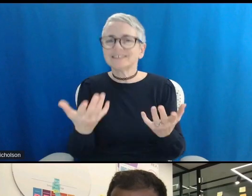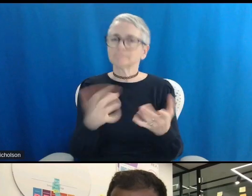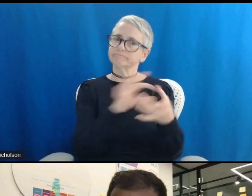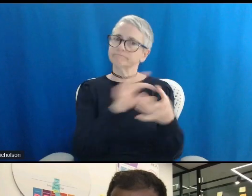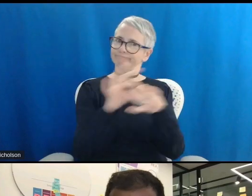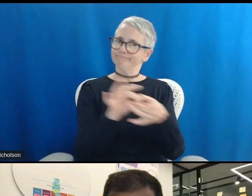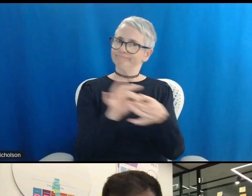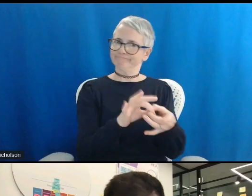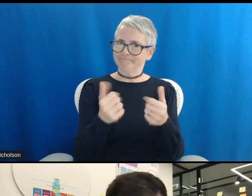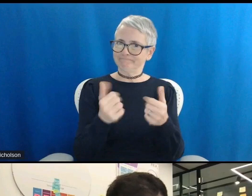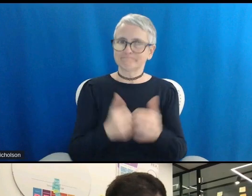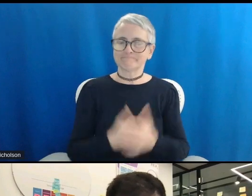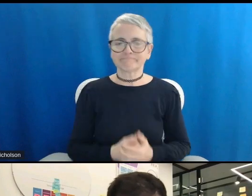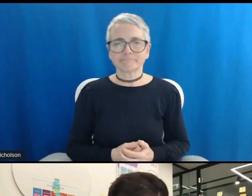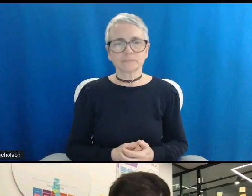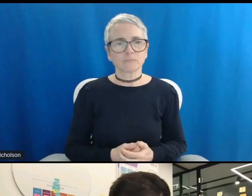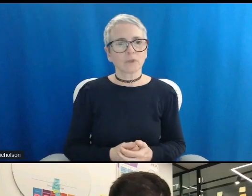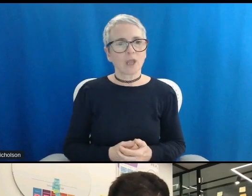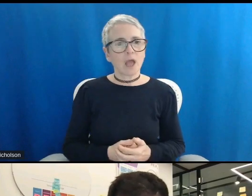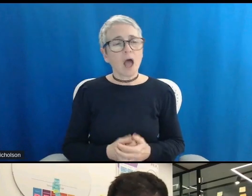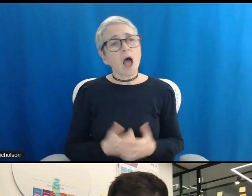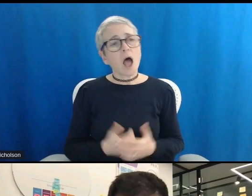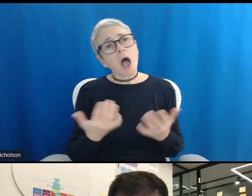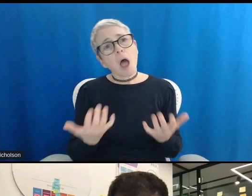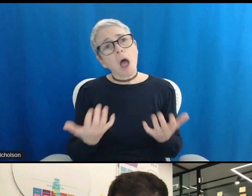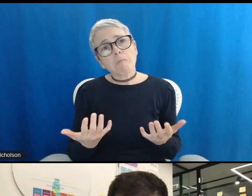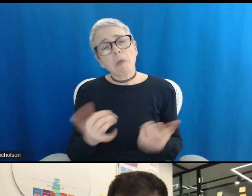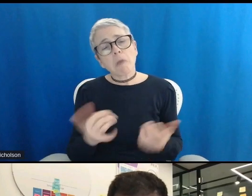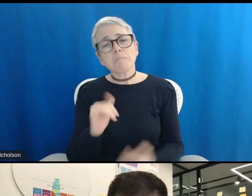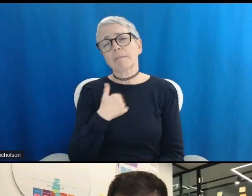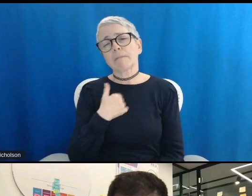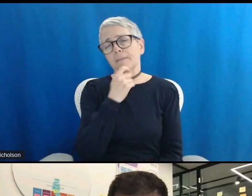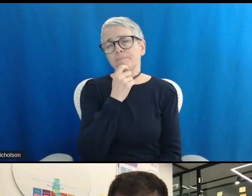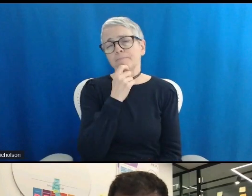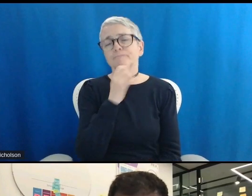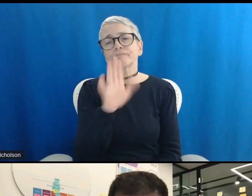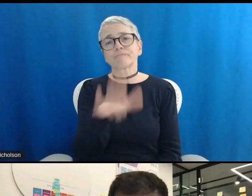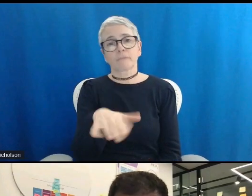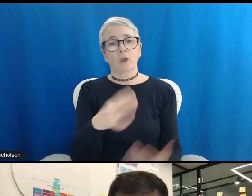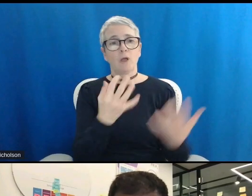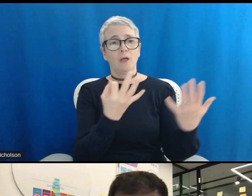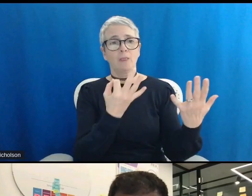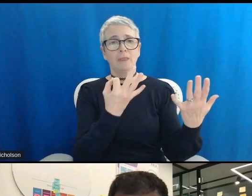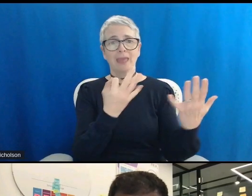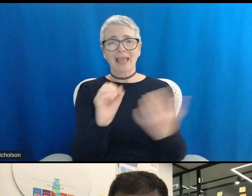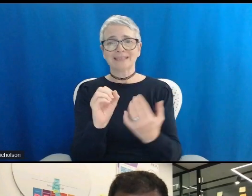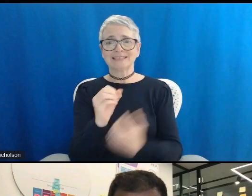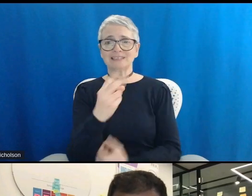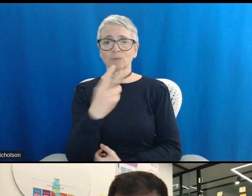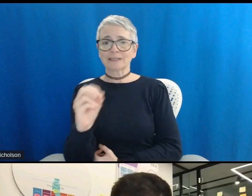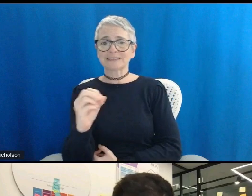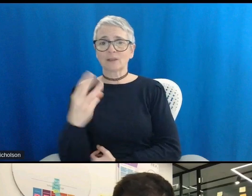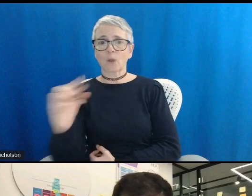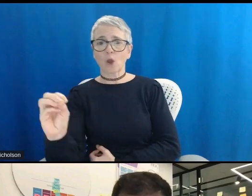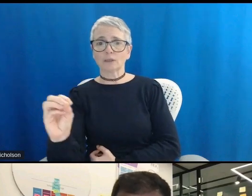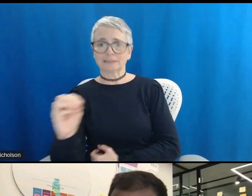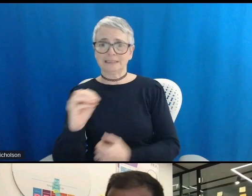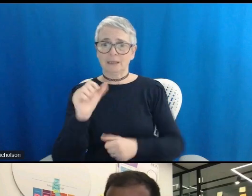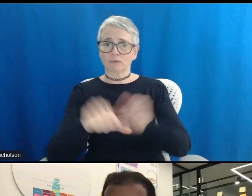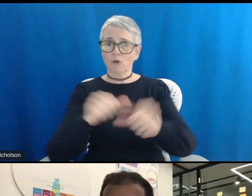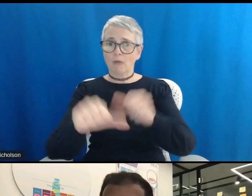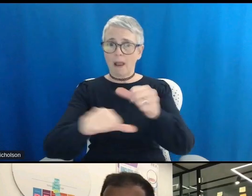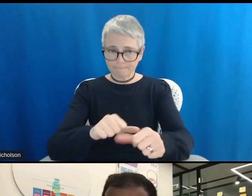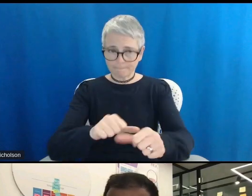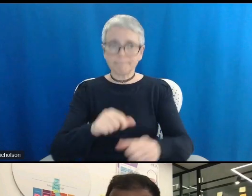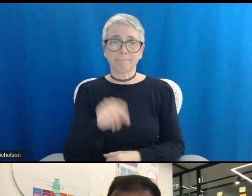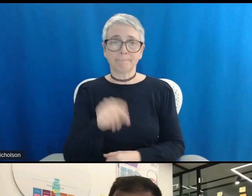I was going to just pull out sort of two maybe things. One is the 80-20-30 program that we run for UK Aid. So you know, UK Aid